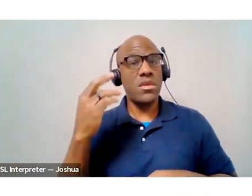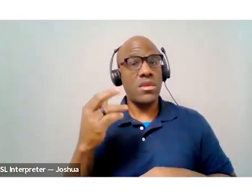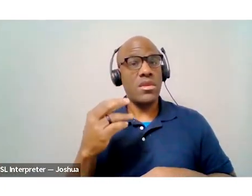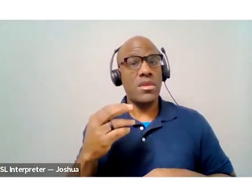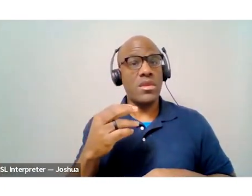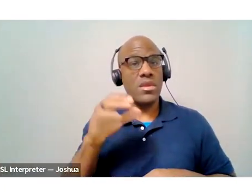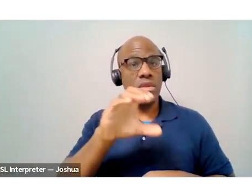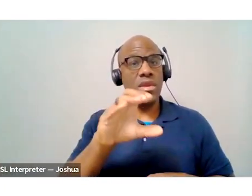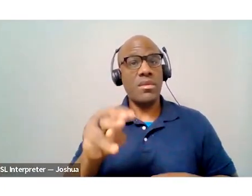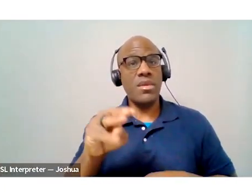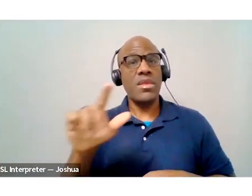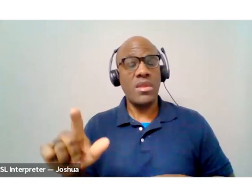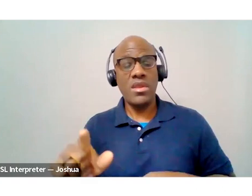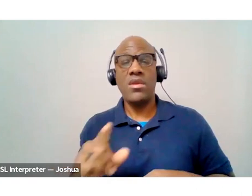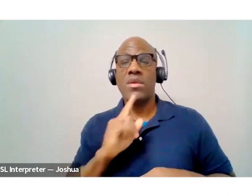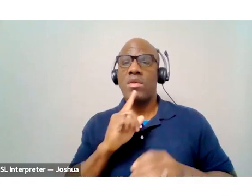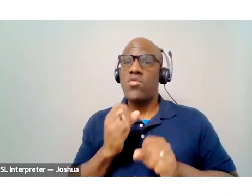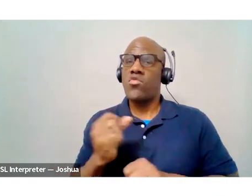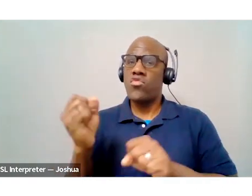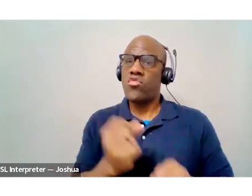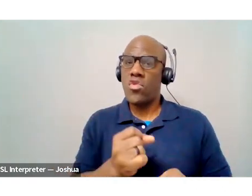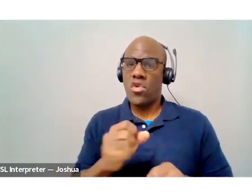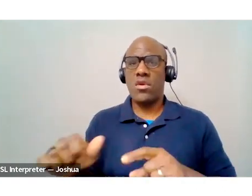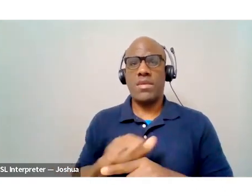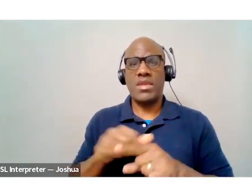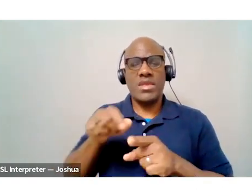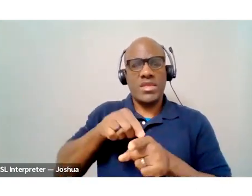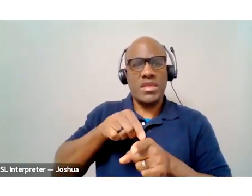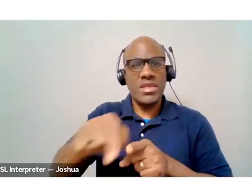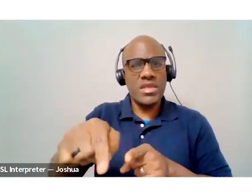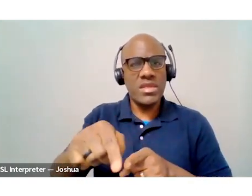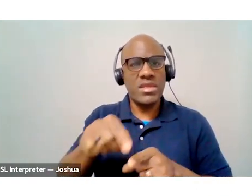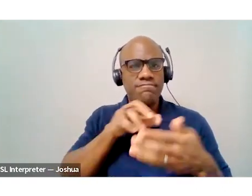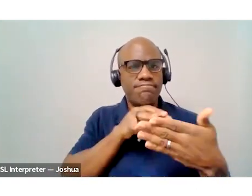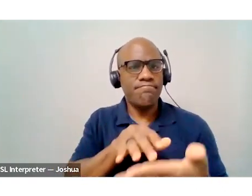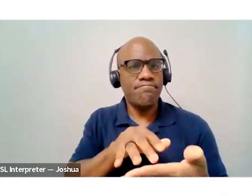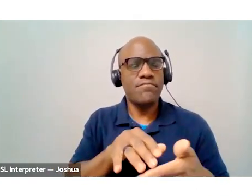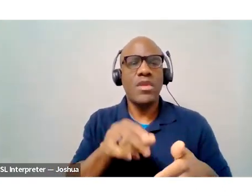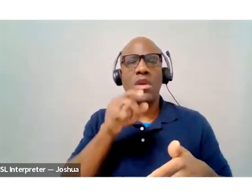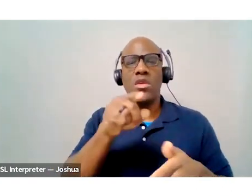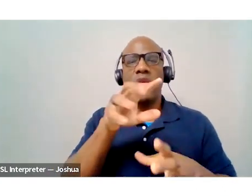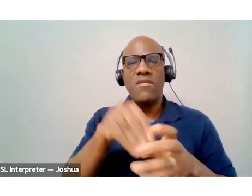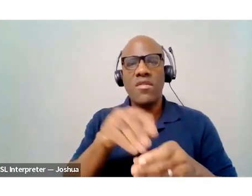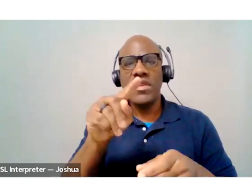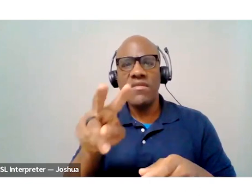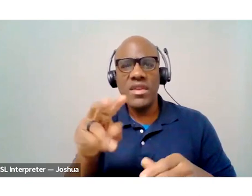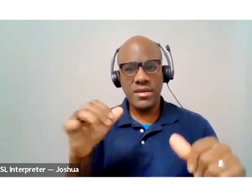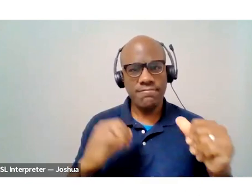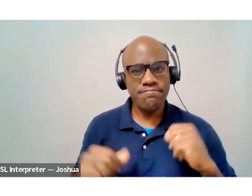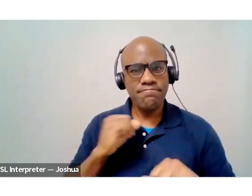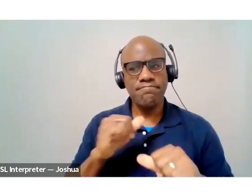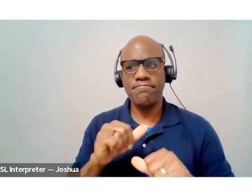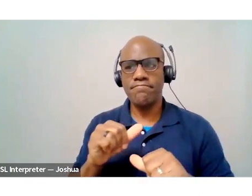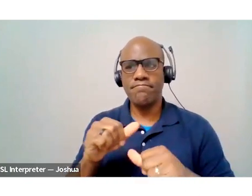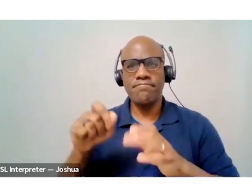practice, because as you're creating the work, and as I said, when you're producing TV, you have a much different lens on what kind of critical academic